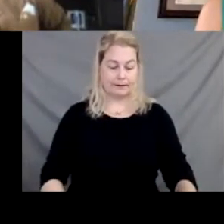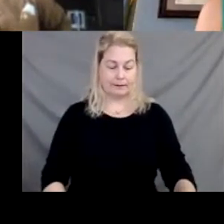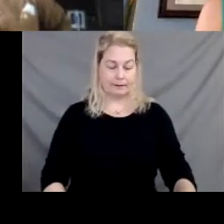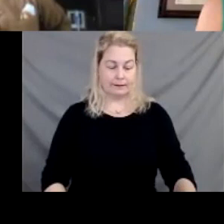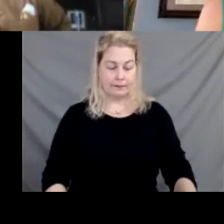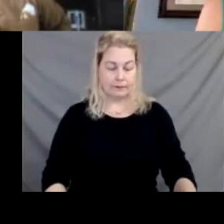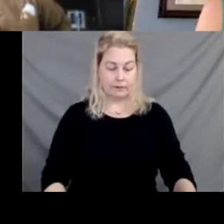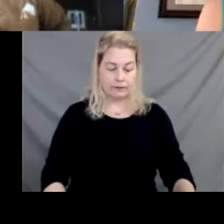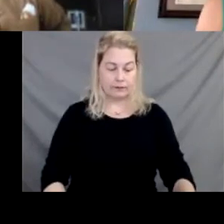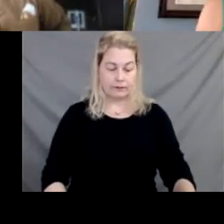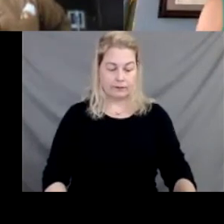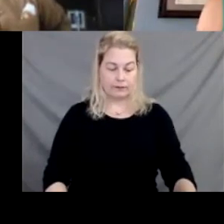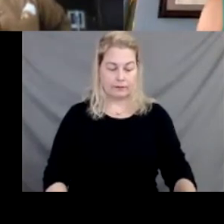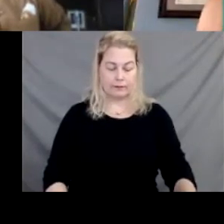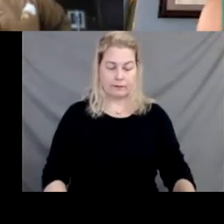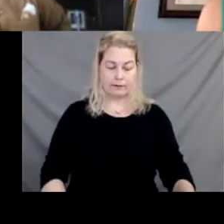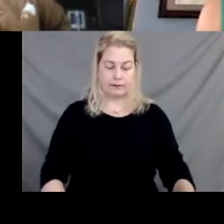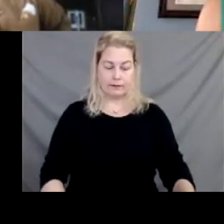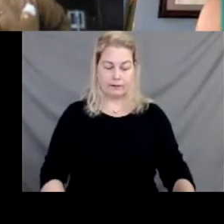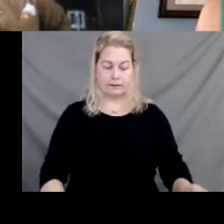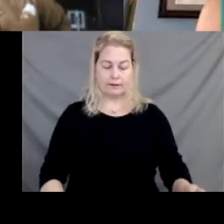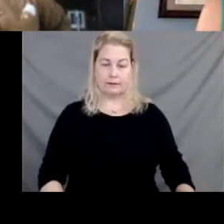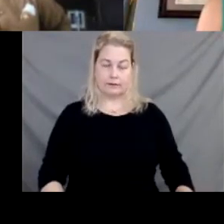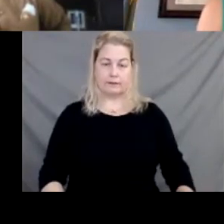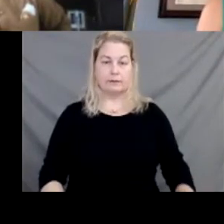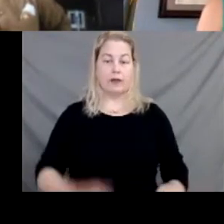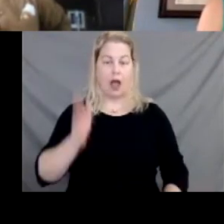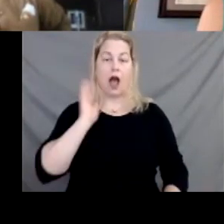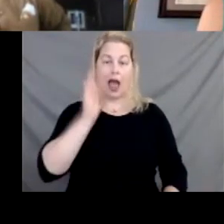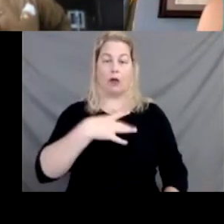at this point, I'd like to make sure that we get a consensus to